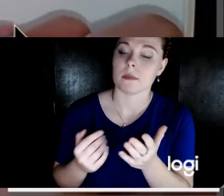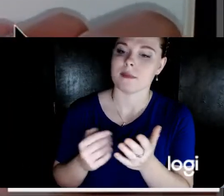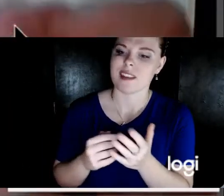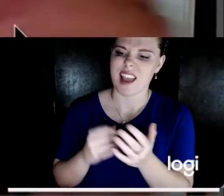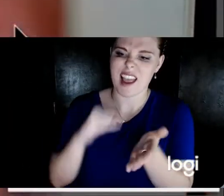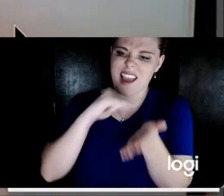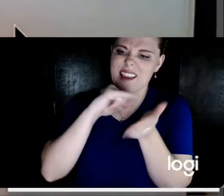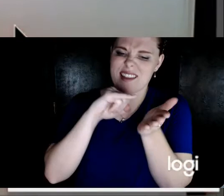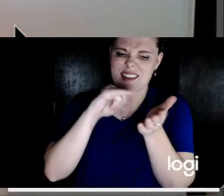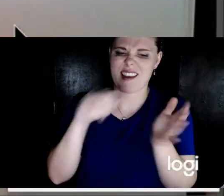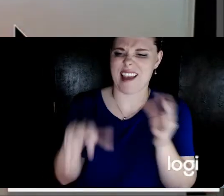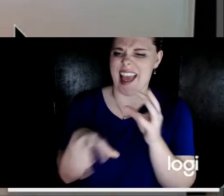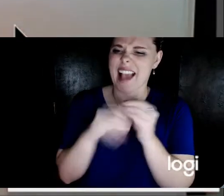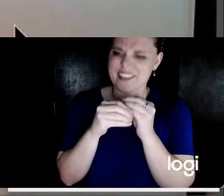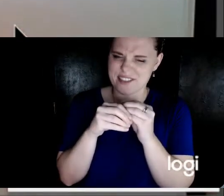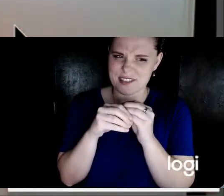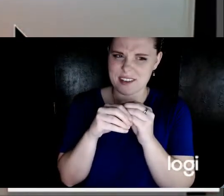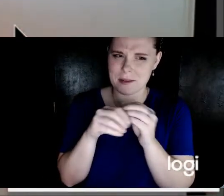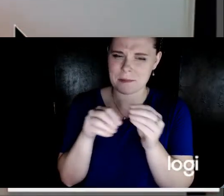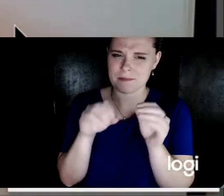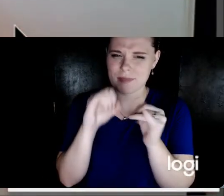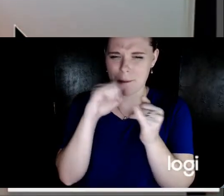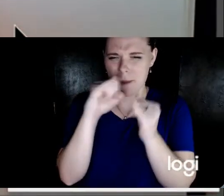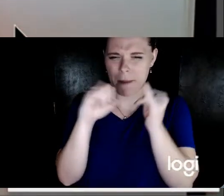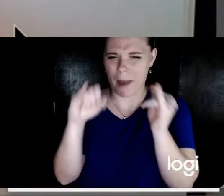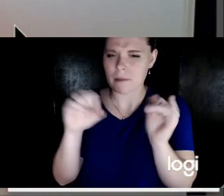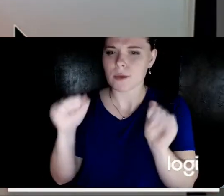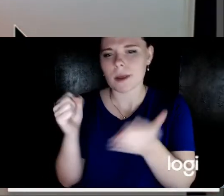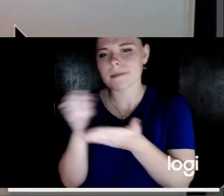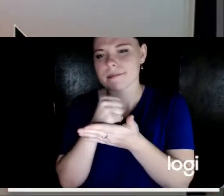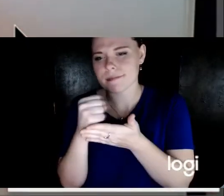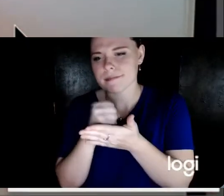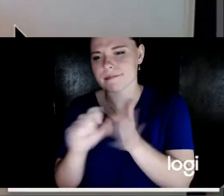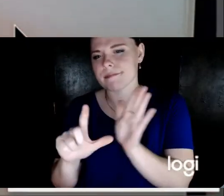those sketchy lines or your dots.